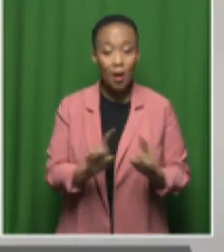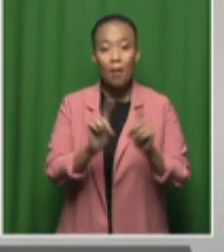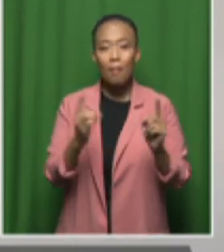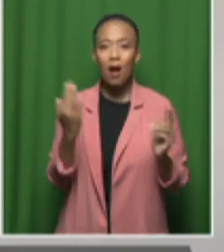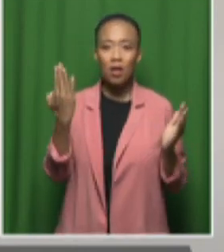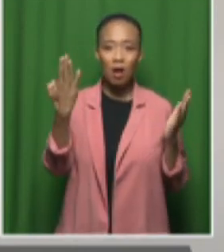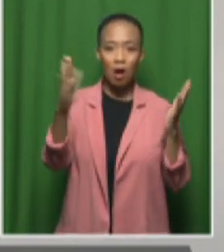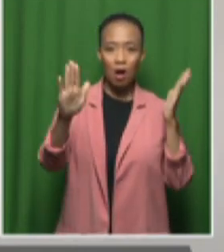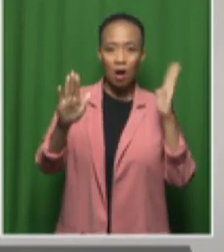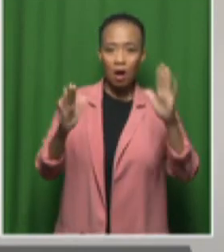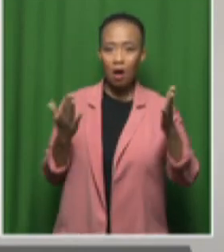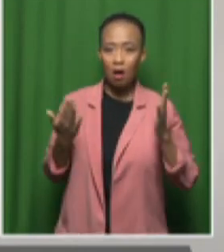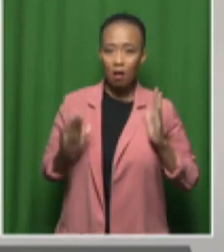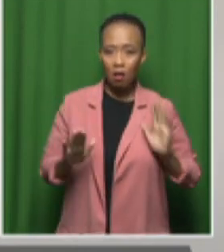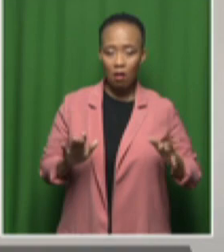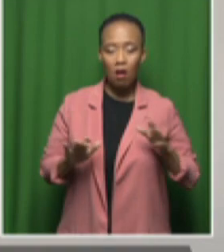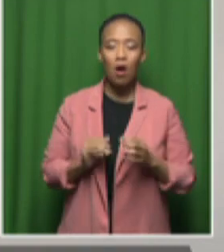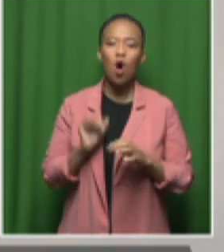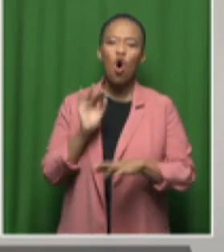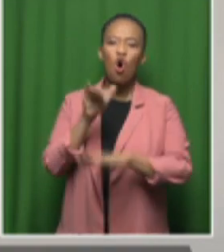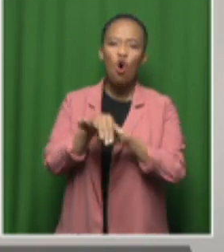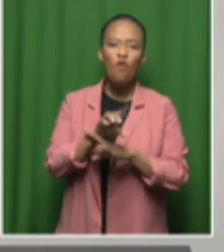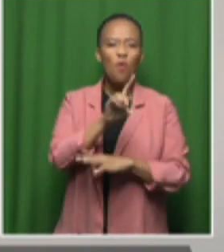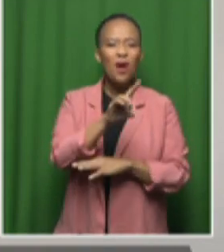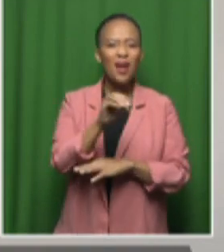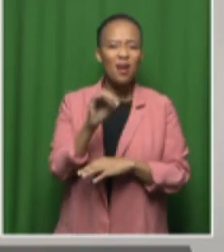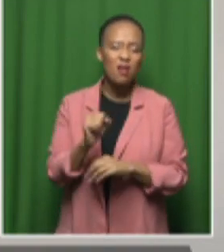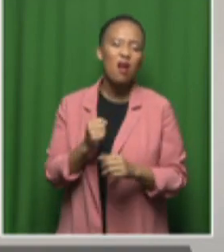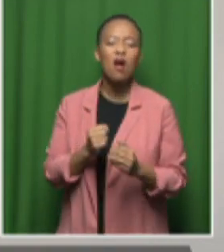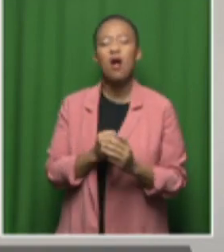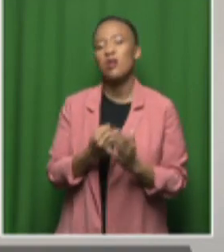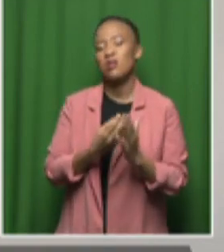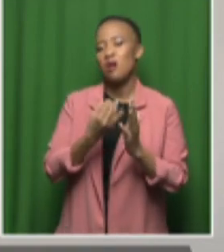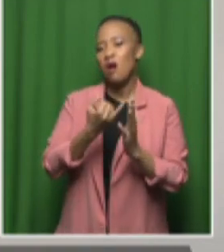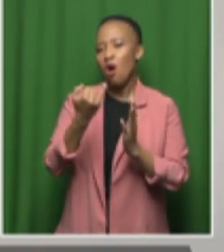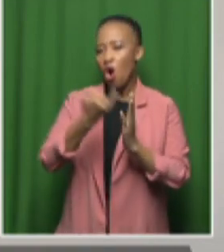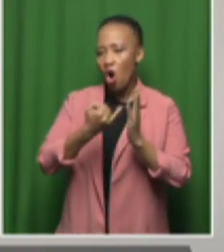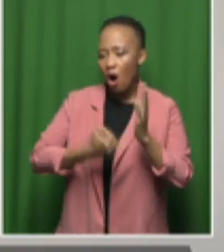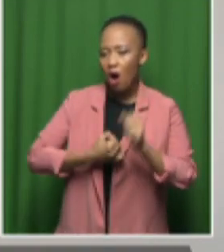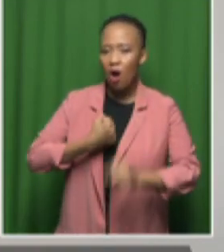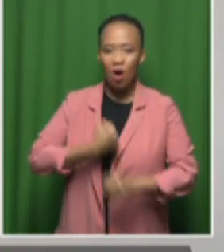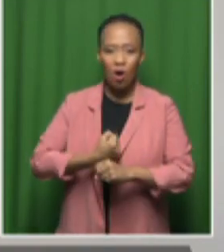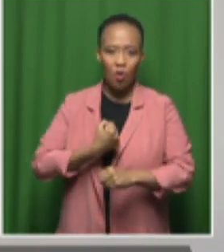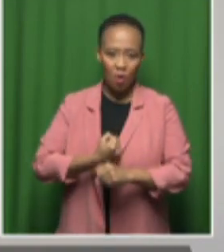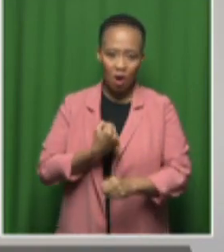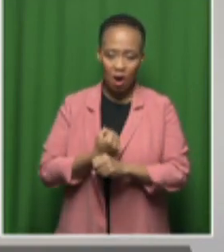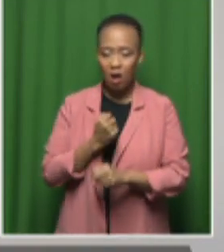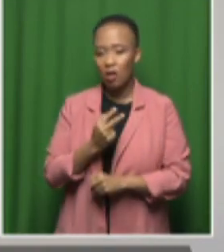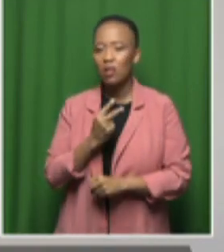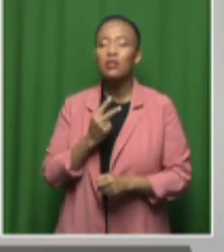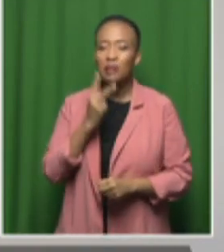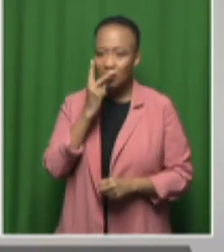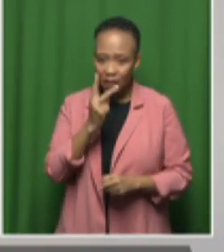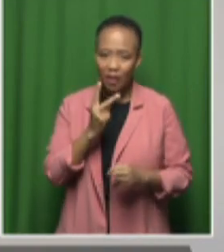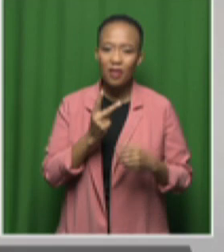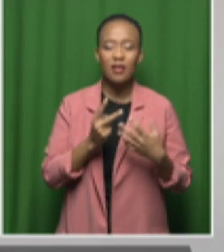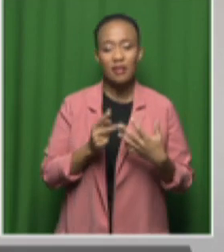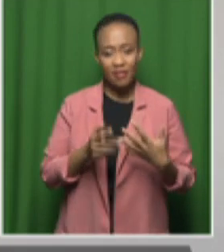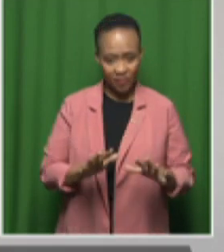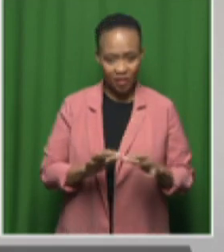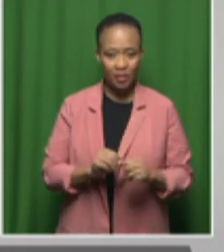100 artworks. Mm-hmm. We get to see the return of the art car. We get to see works from as early